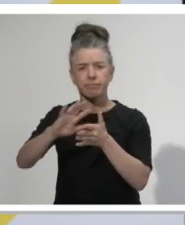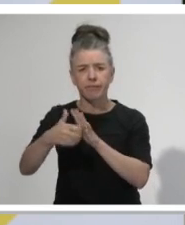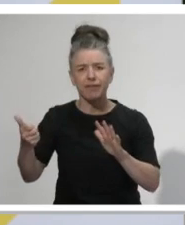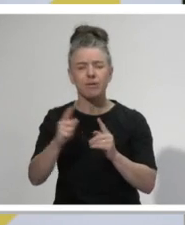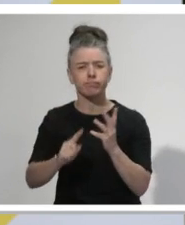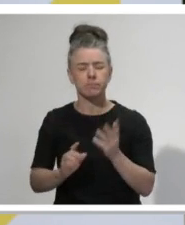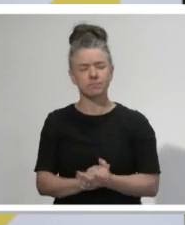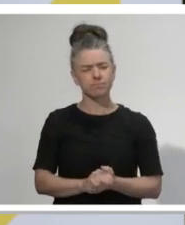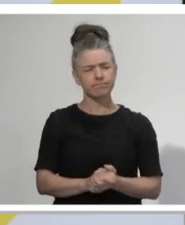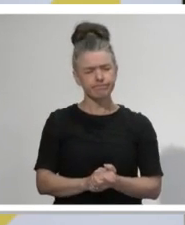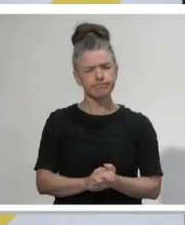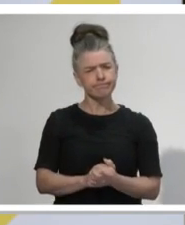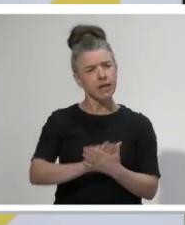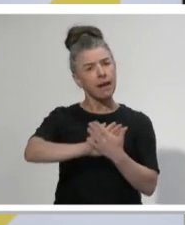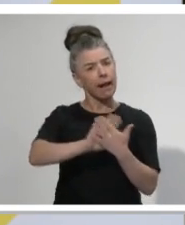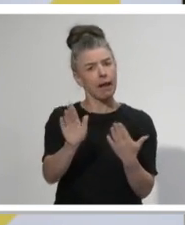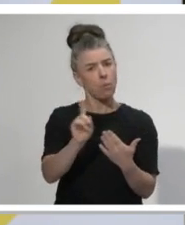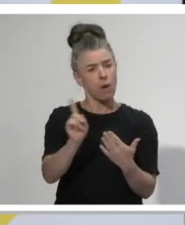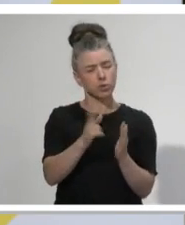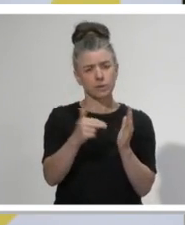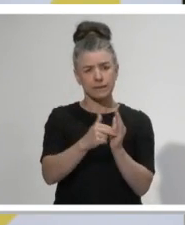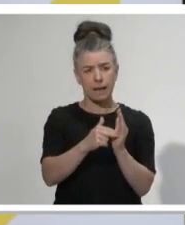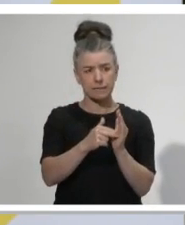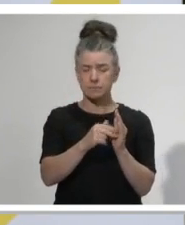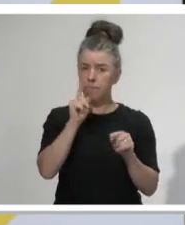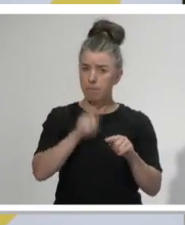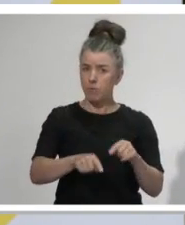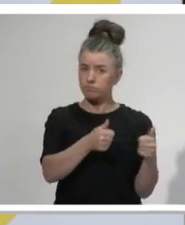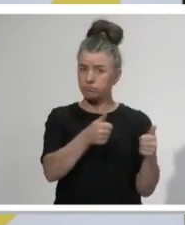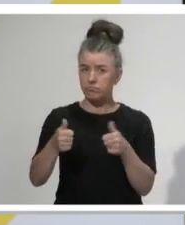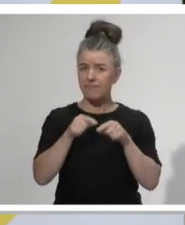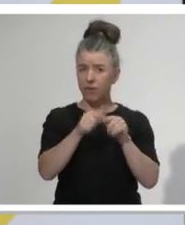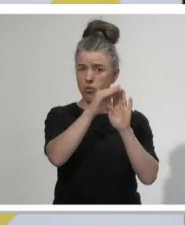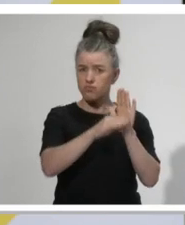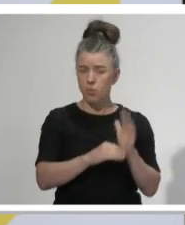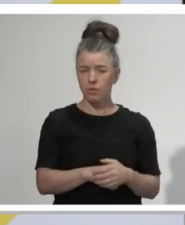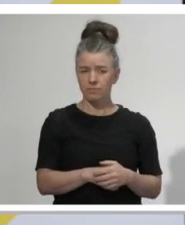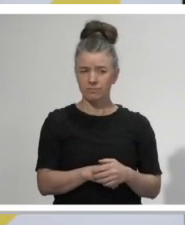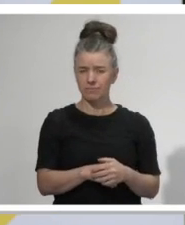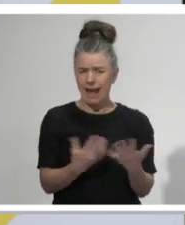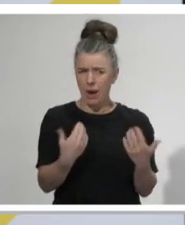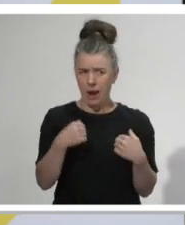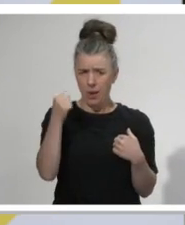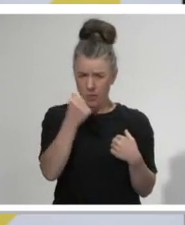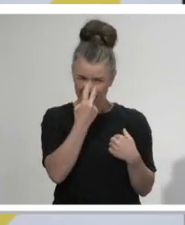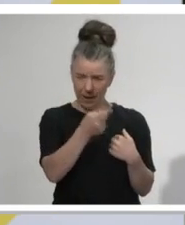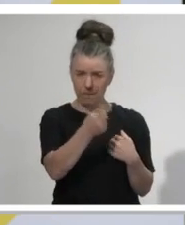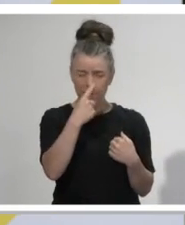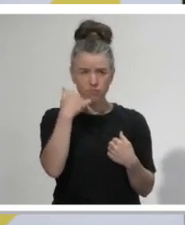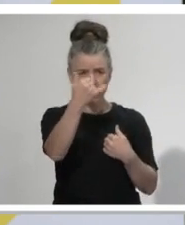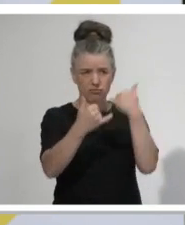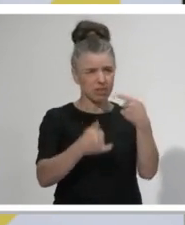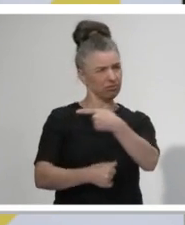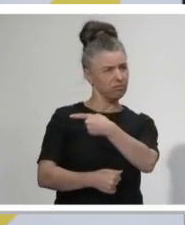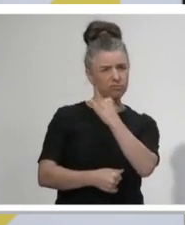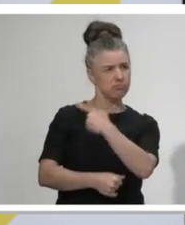are indeed doing the right thing, and that this is actually reflected in the number of people calling out those who are doing the wrong thing. There have